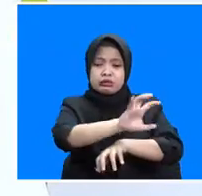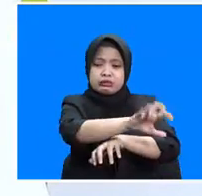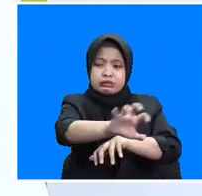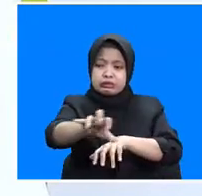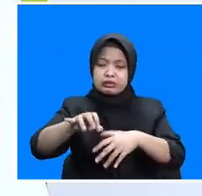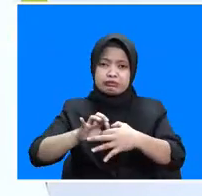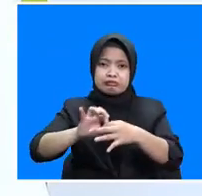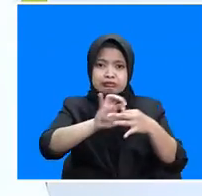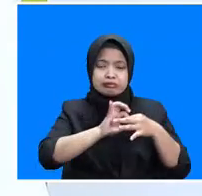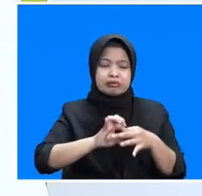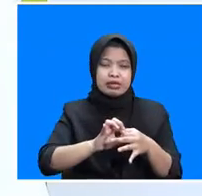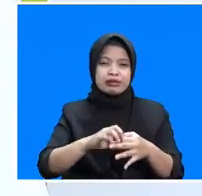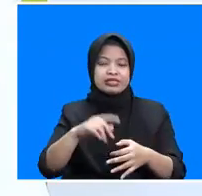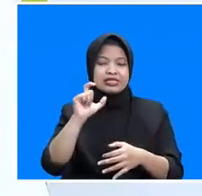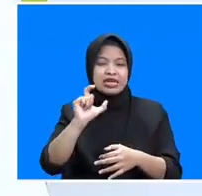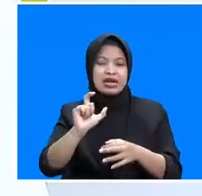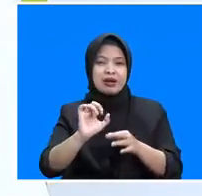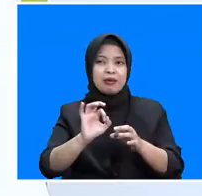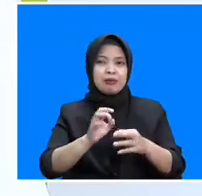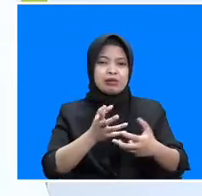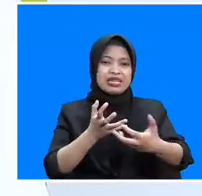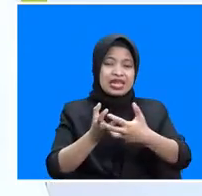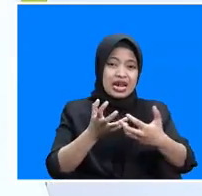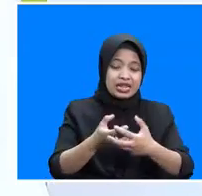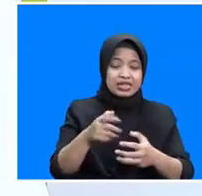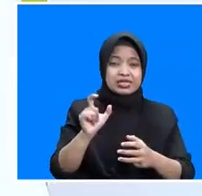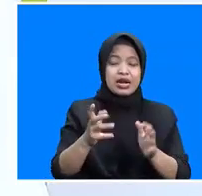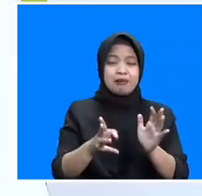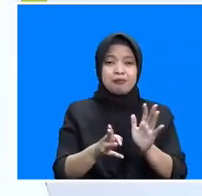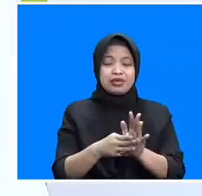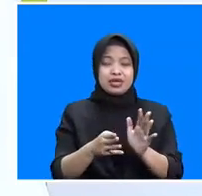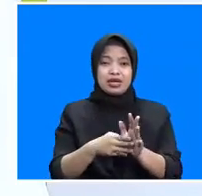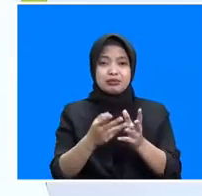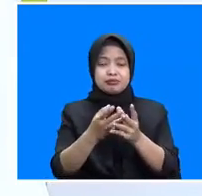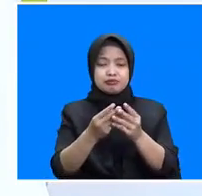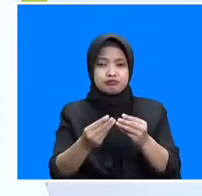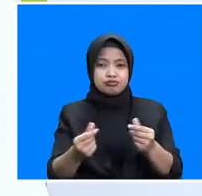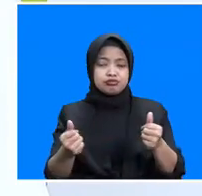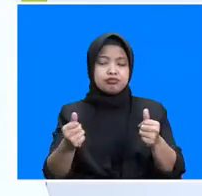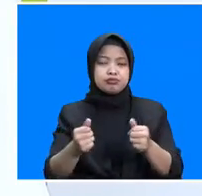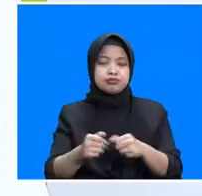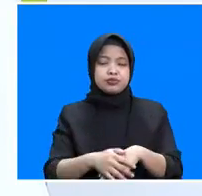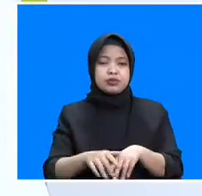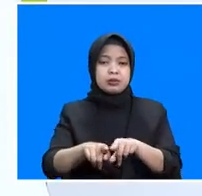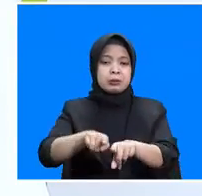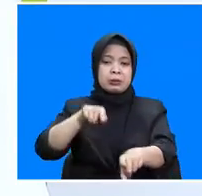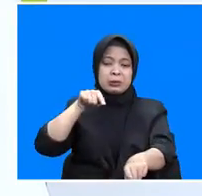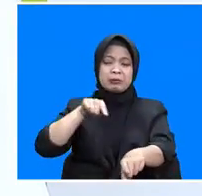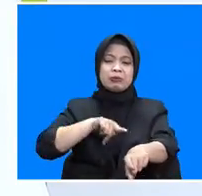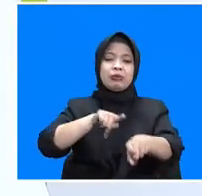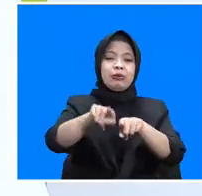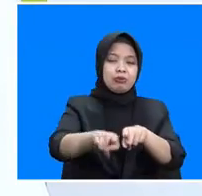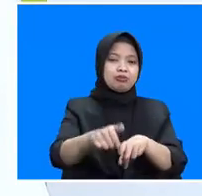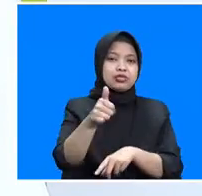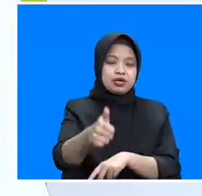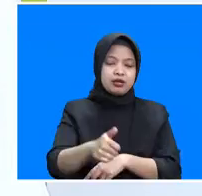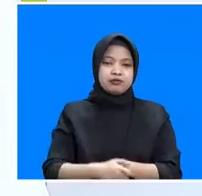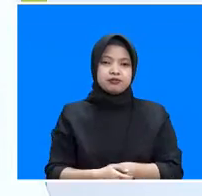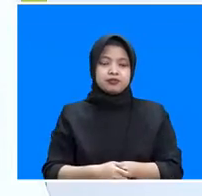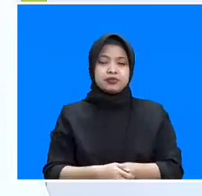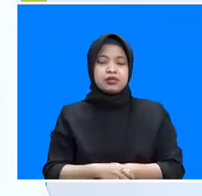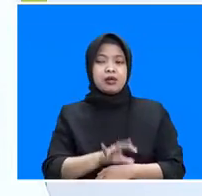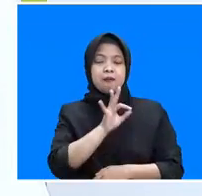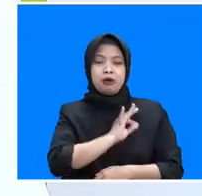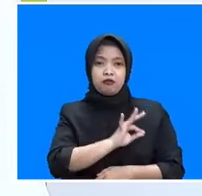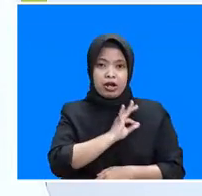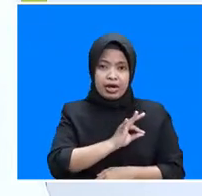address learning loss. I think the data suggests that in terms of benefit, it has impacted on over close to 4,000